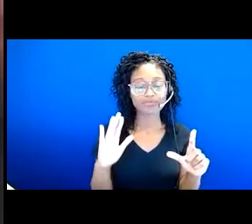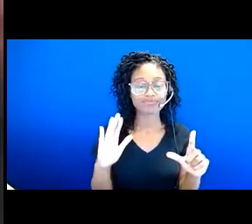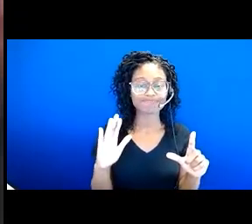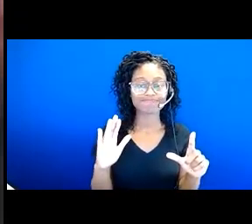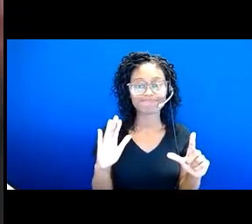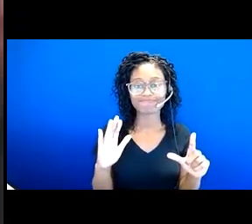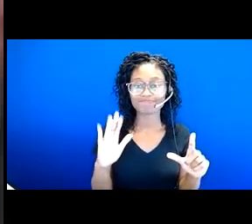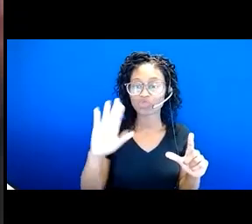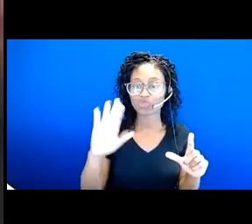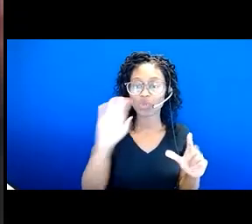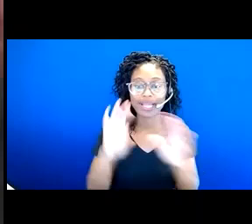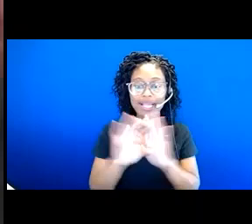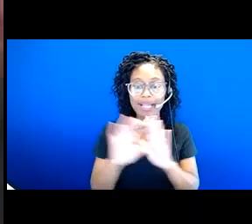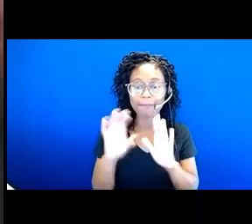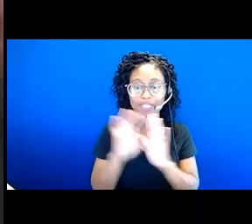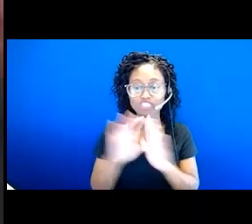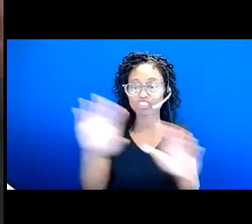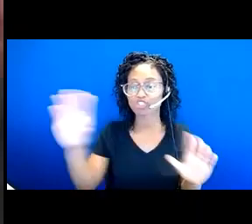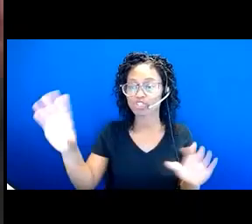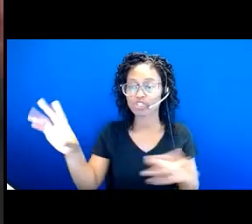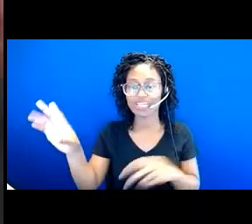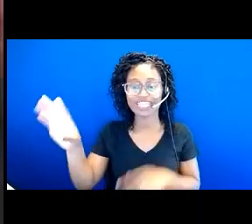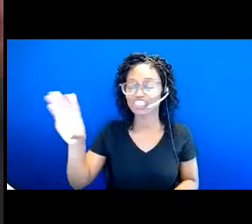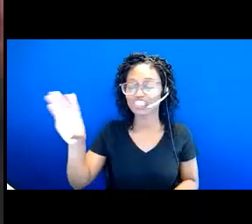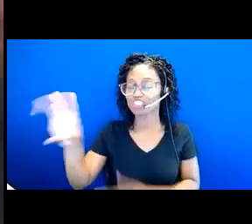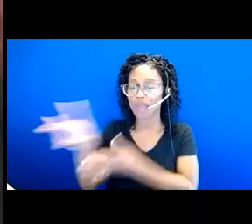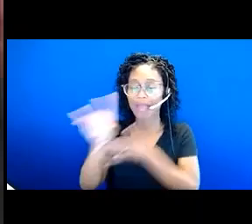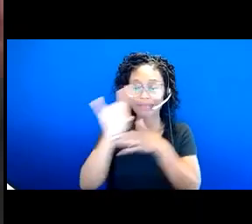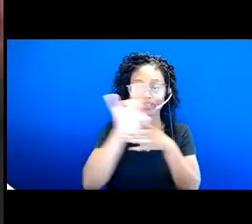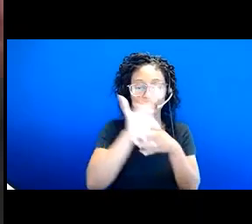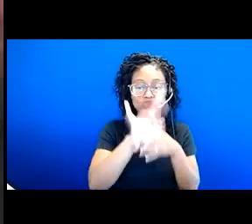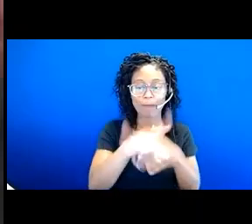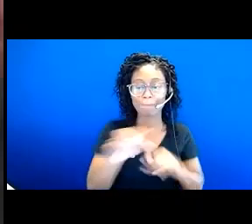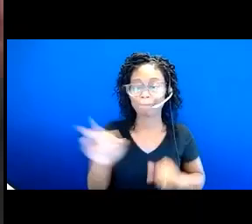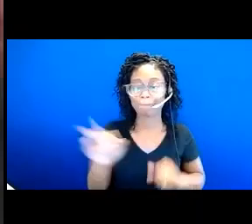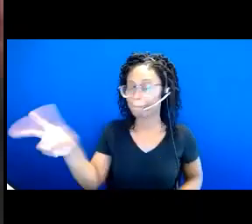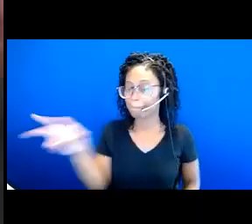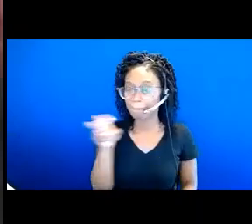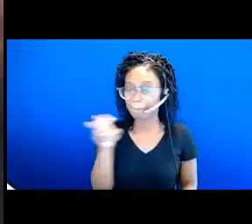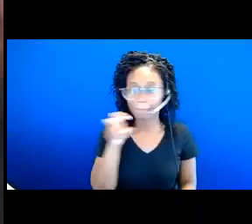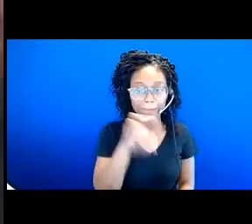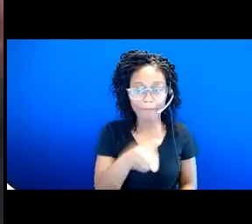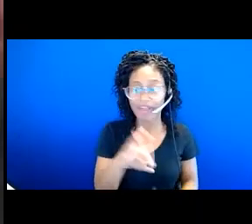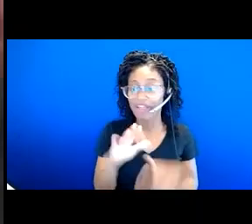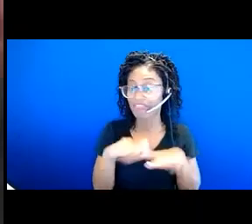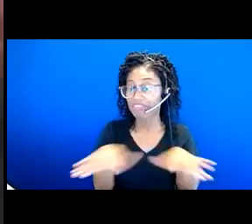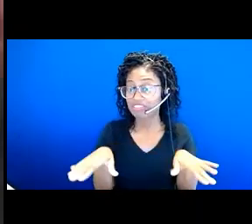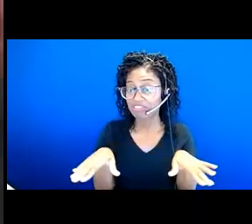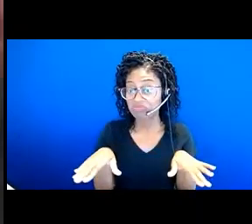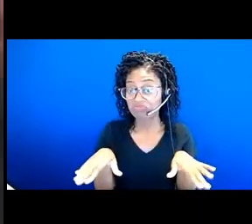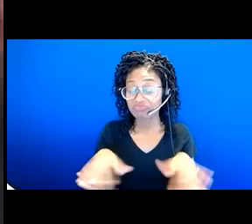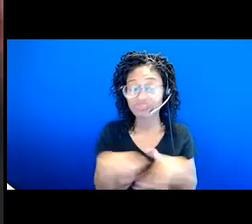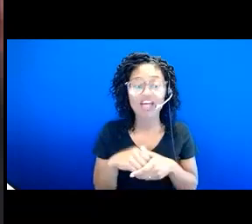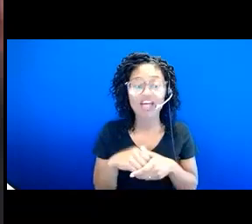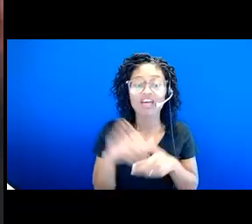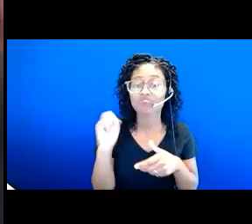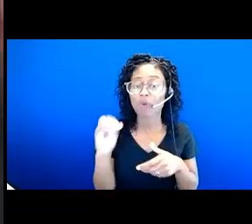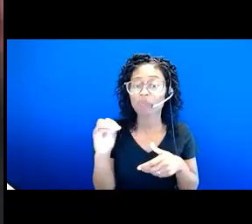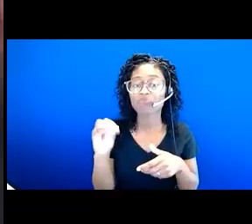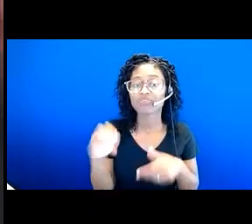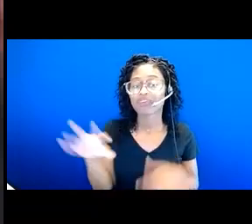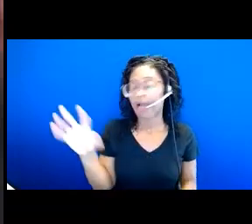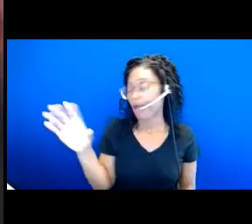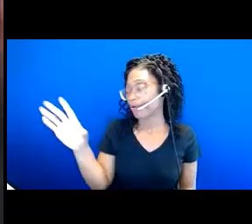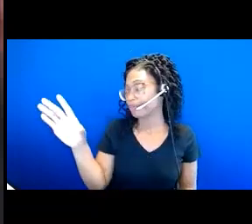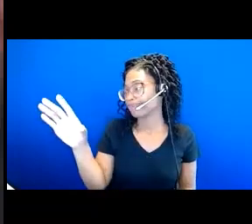image work is drag and drop. So I've got a bunch of images over here, and I'll just take an image and drag